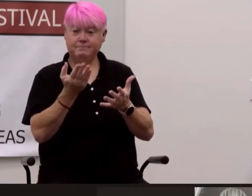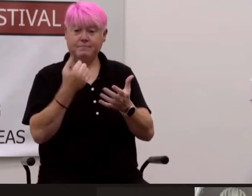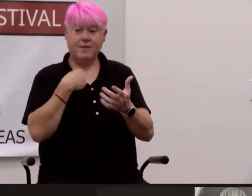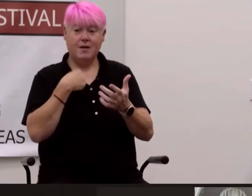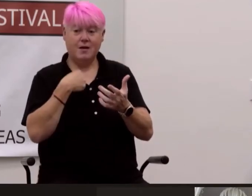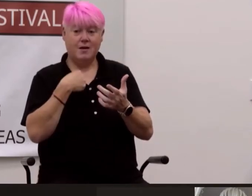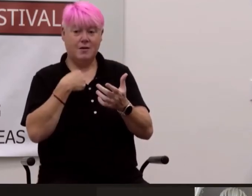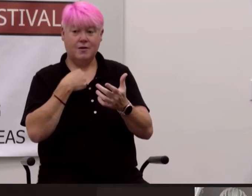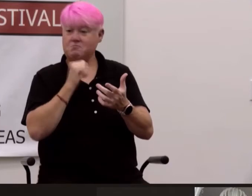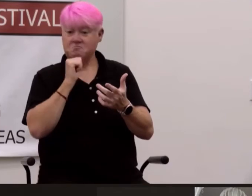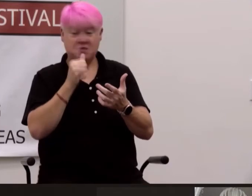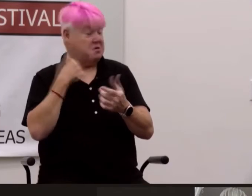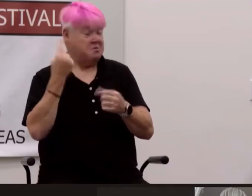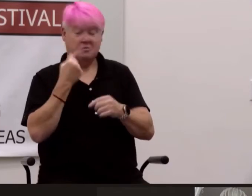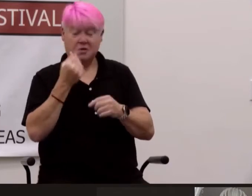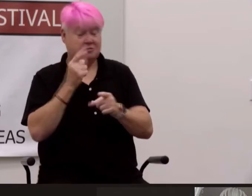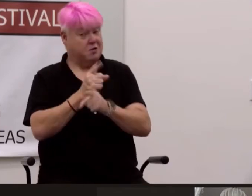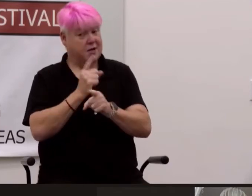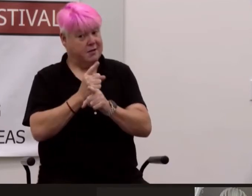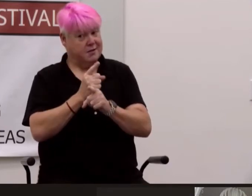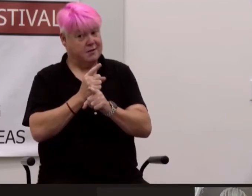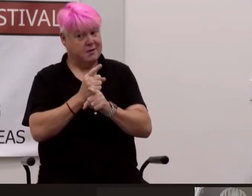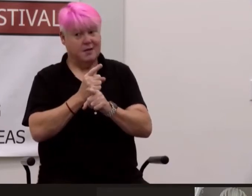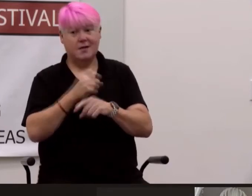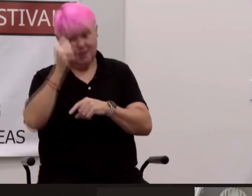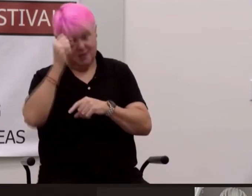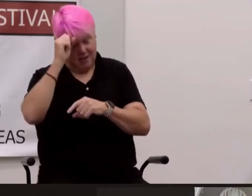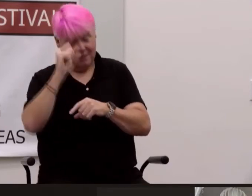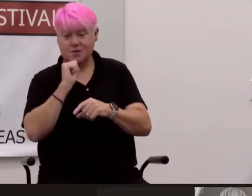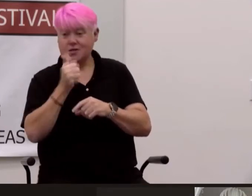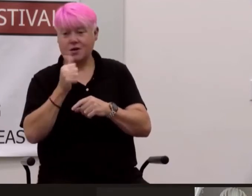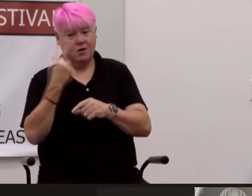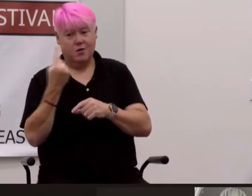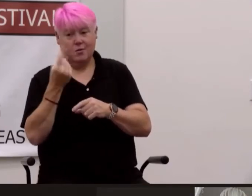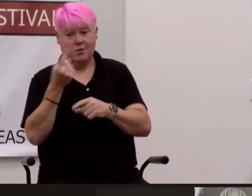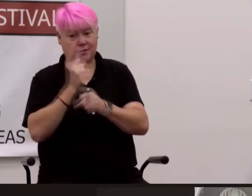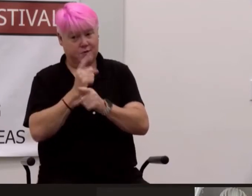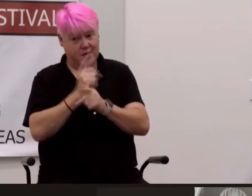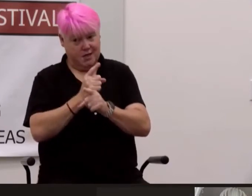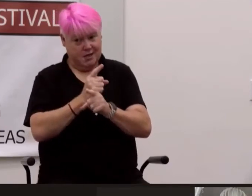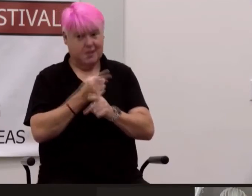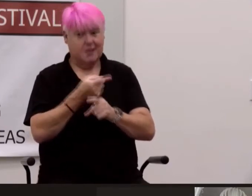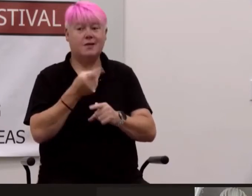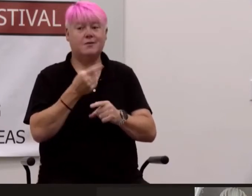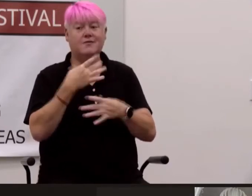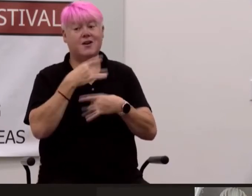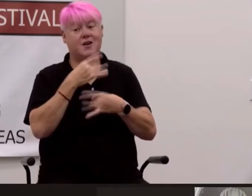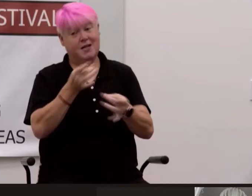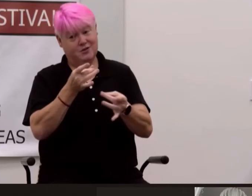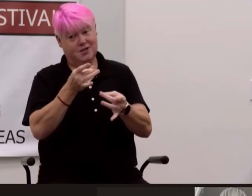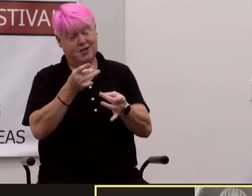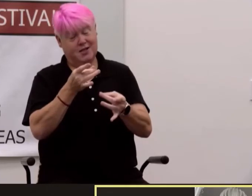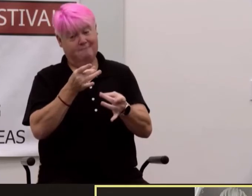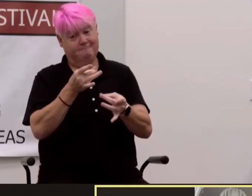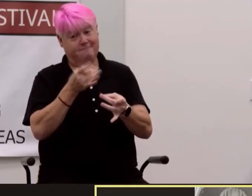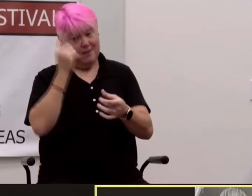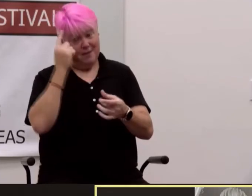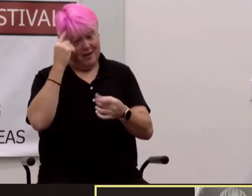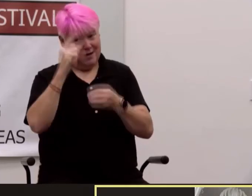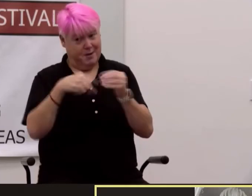always right, and so we would talk about it. It was intellectually really interesting.